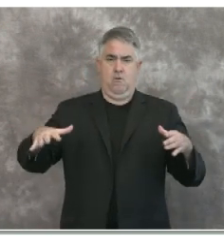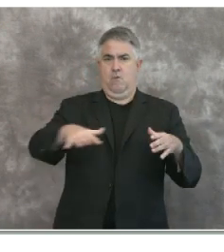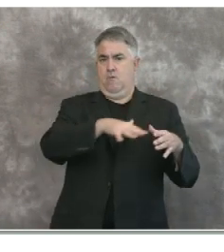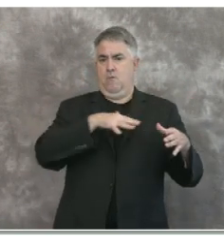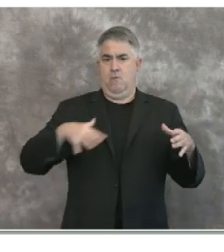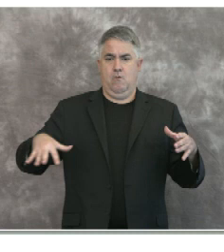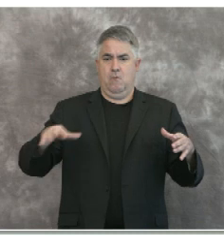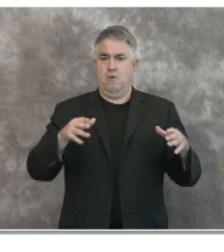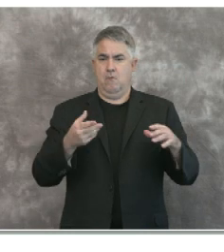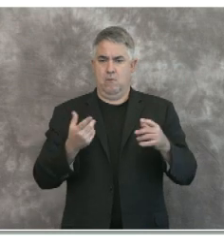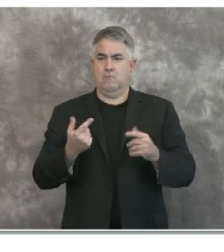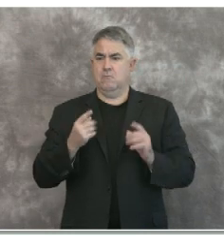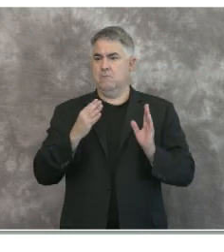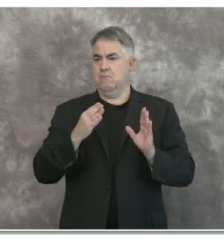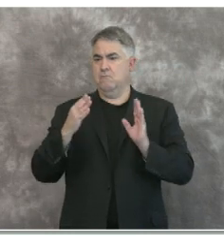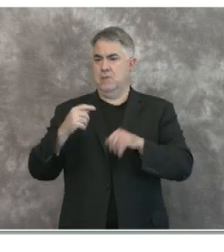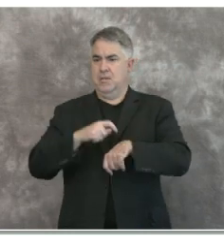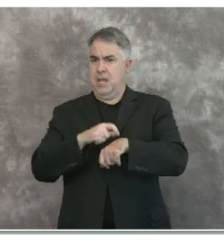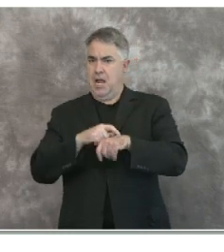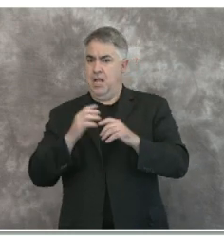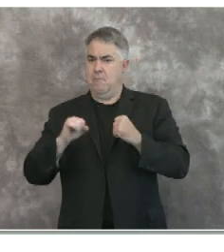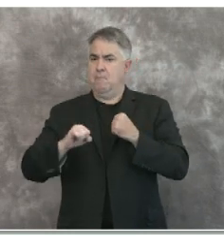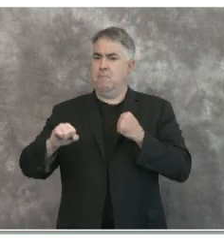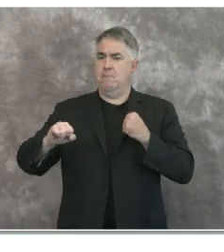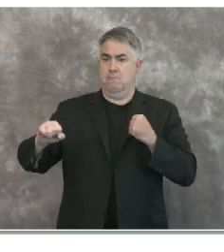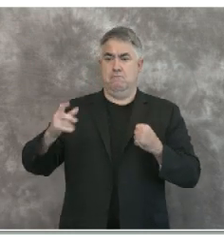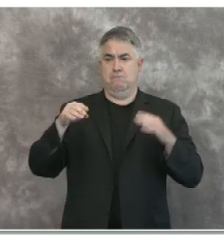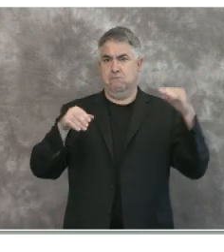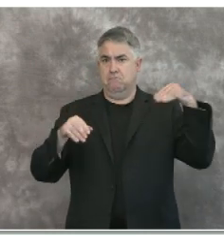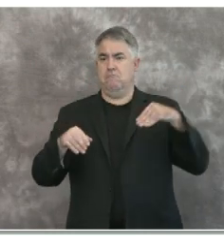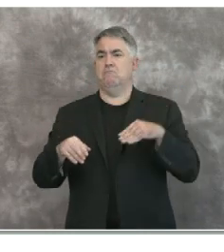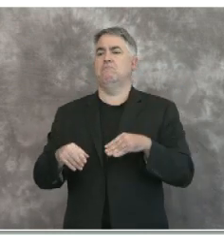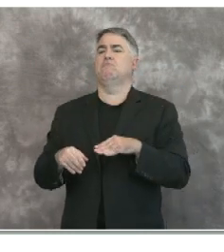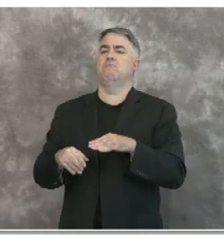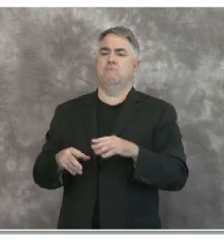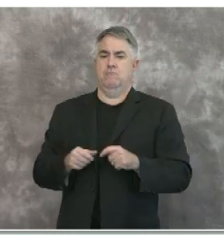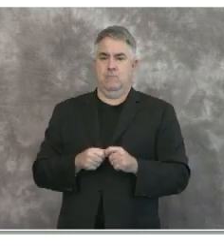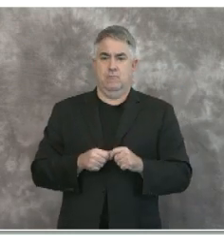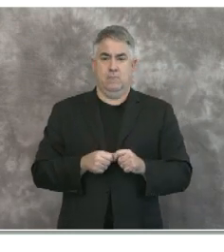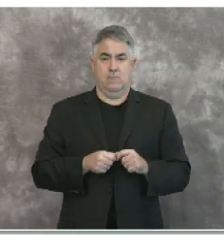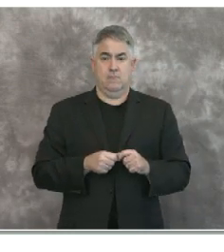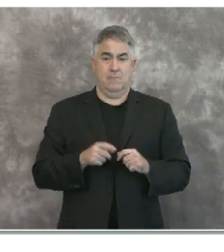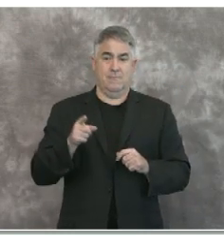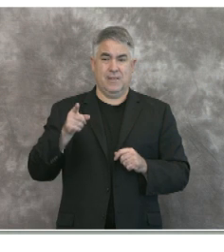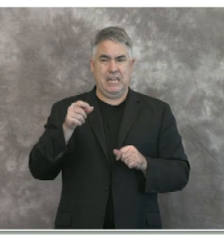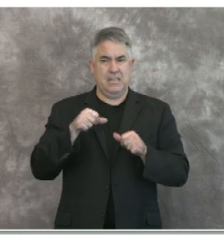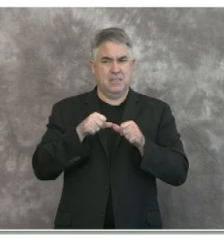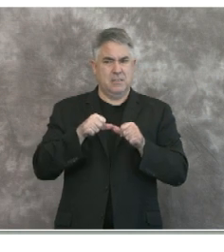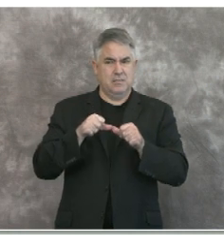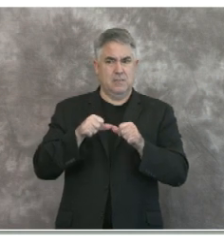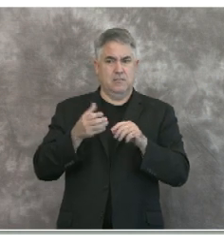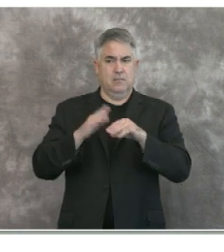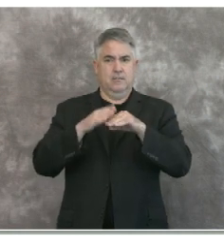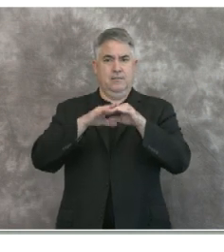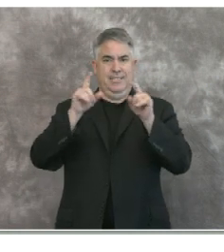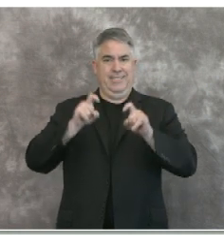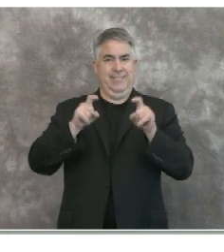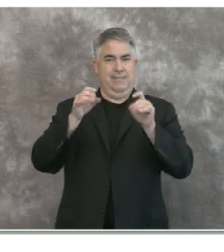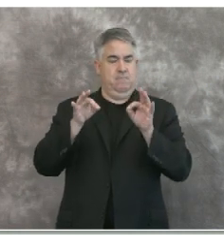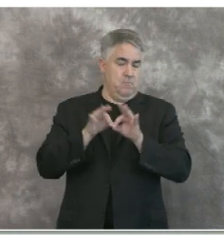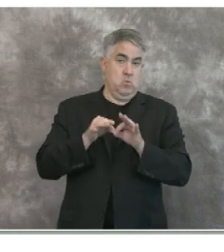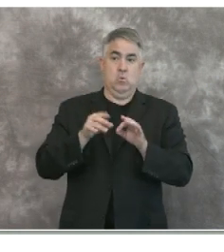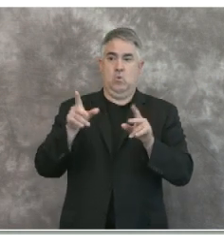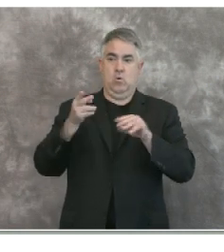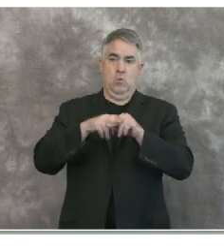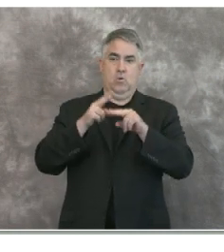statistically right there in line with where we've been. And again, you can see represented here the continued increase in testing, that step up